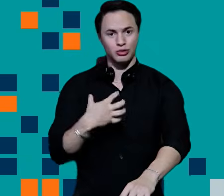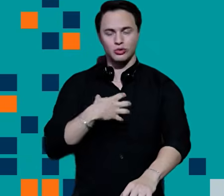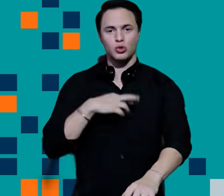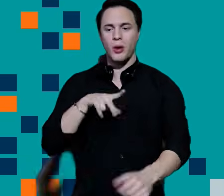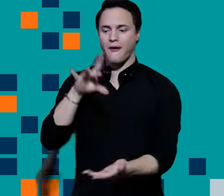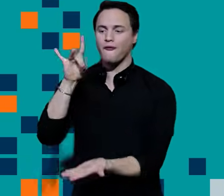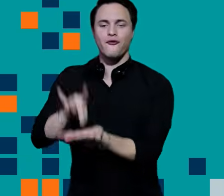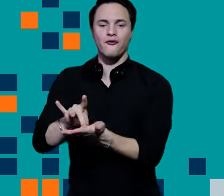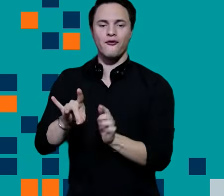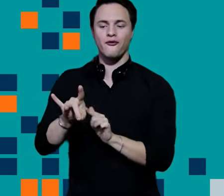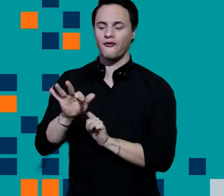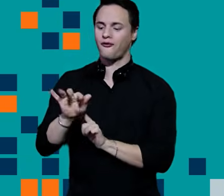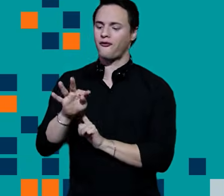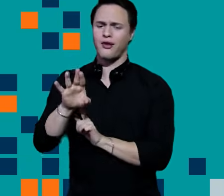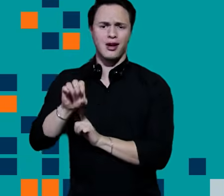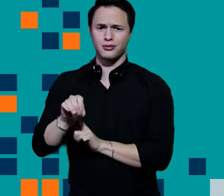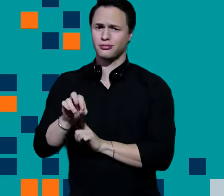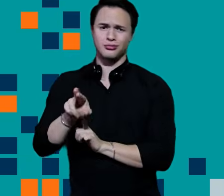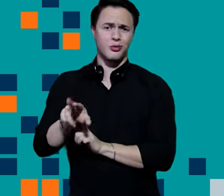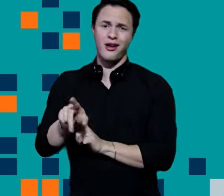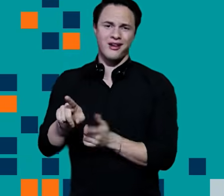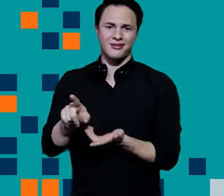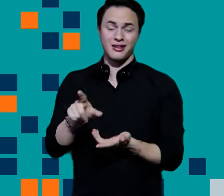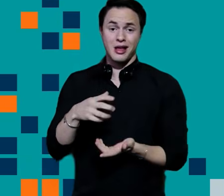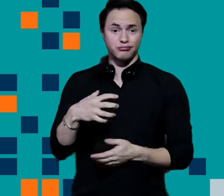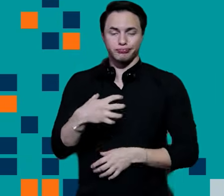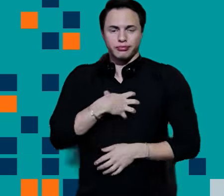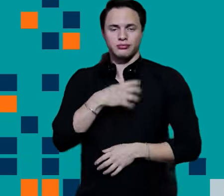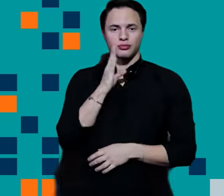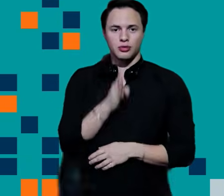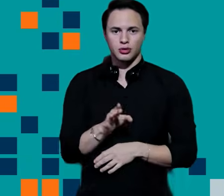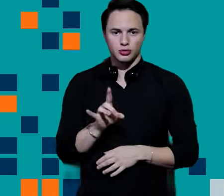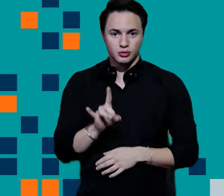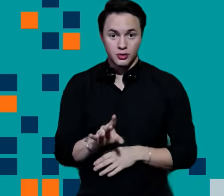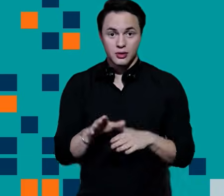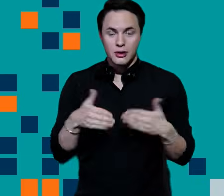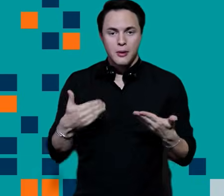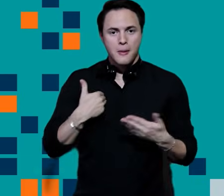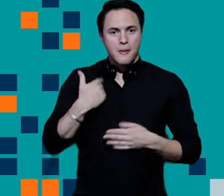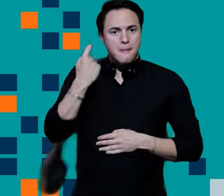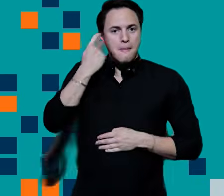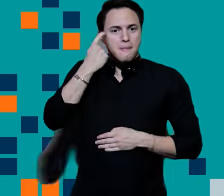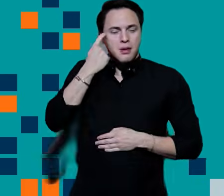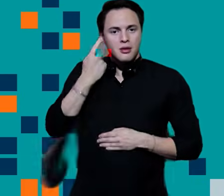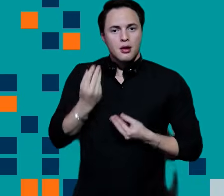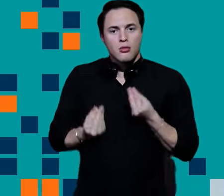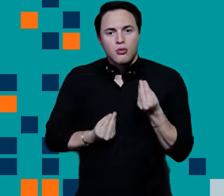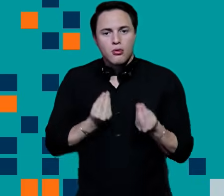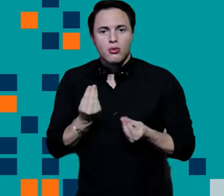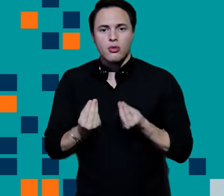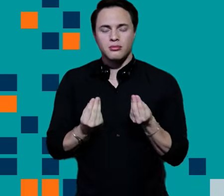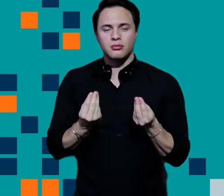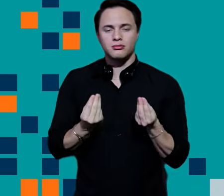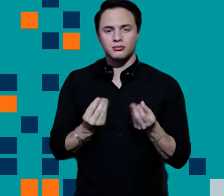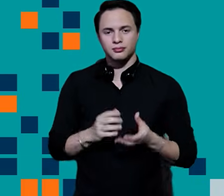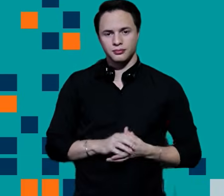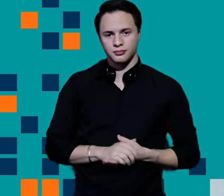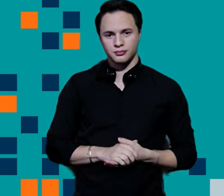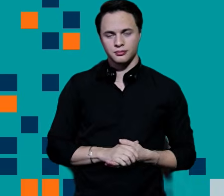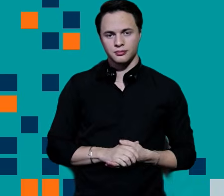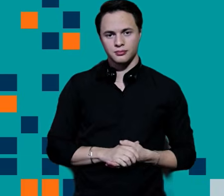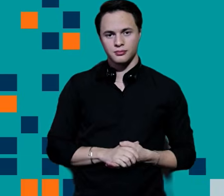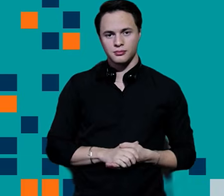affect. And what this diagram has is two axes. It's got a vertical axis and it's got a horizontal axis. And so